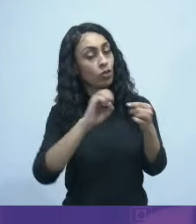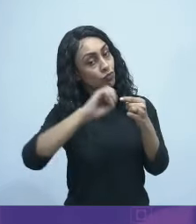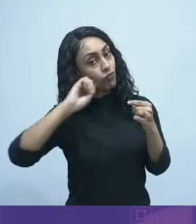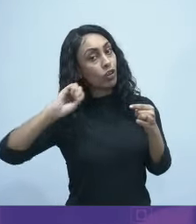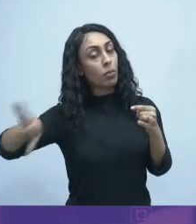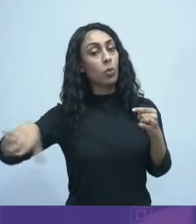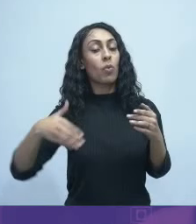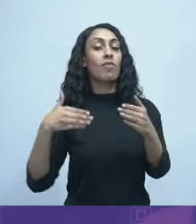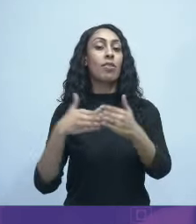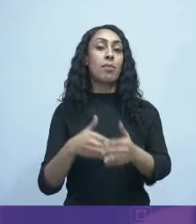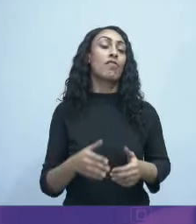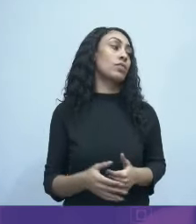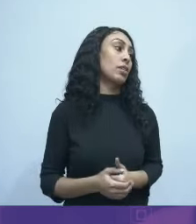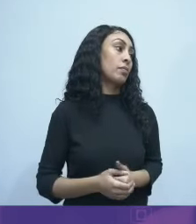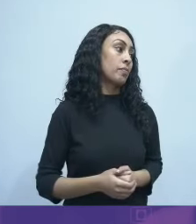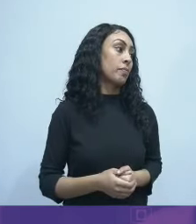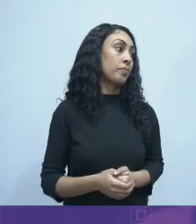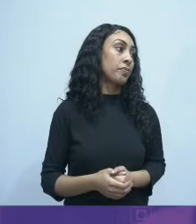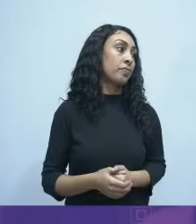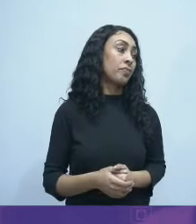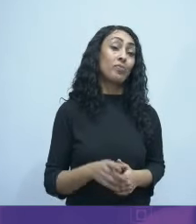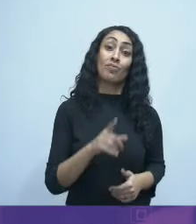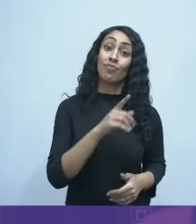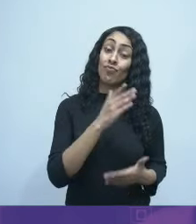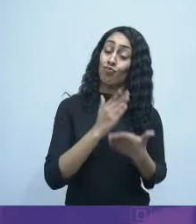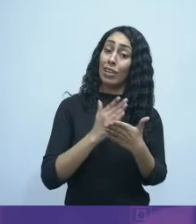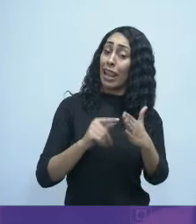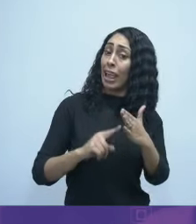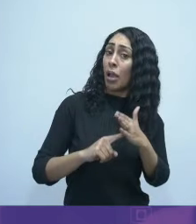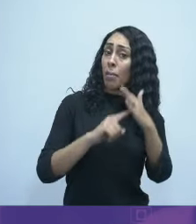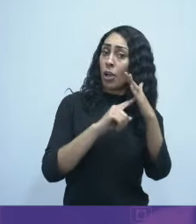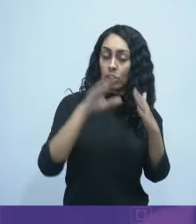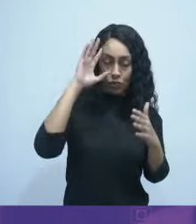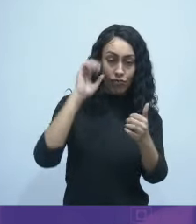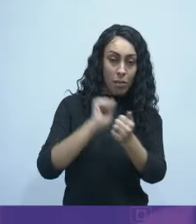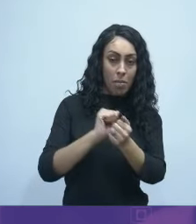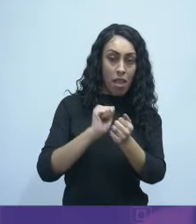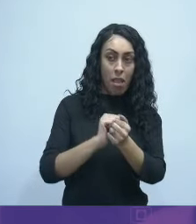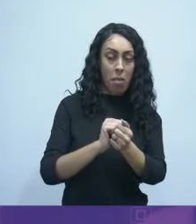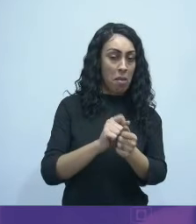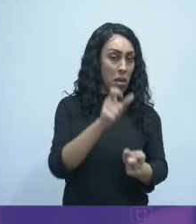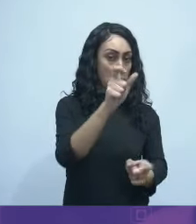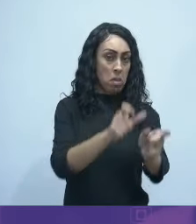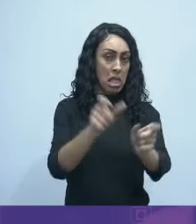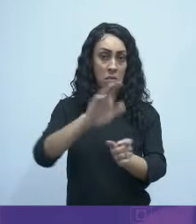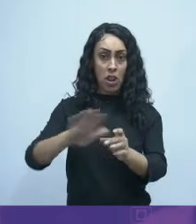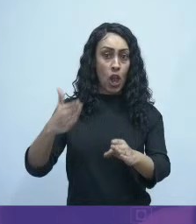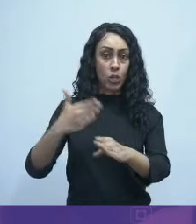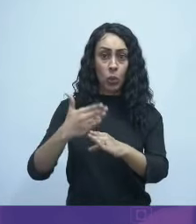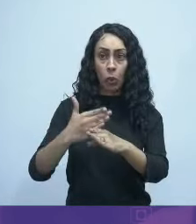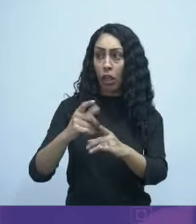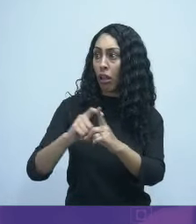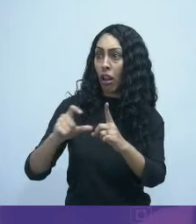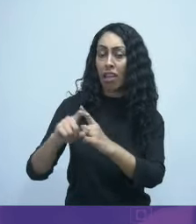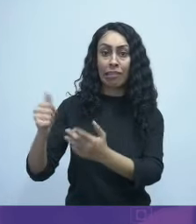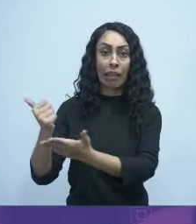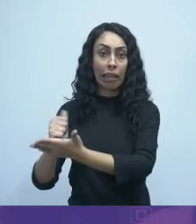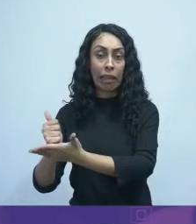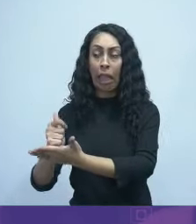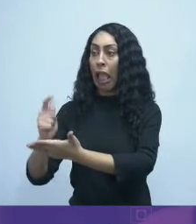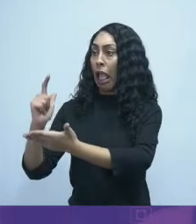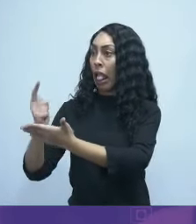those barriers are removed. I think it's really important as well to remember that people aren't just working class, they aren't just gay, they aren't just disabled,